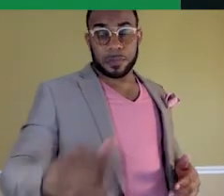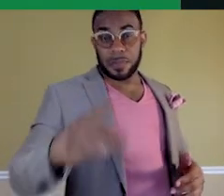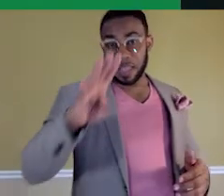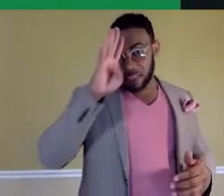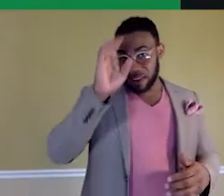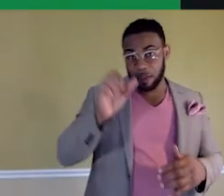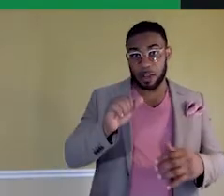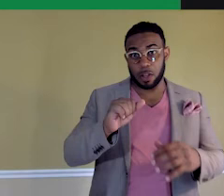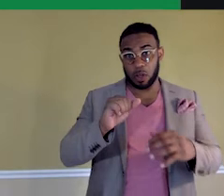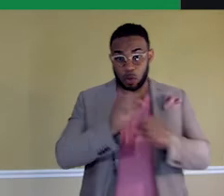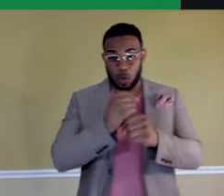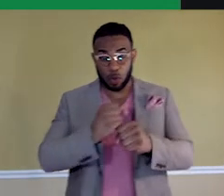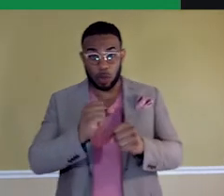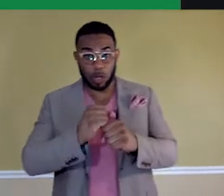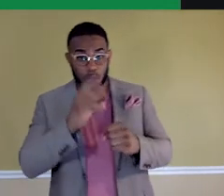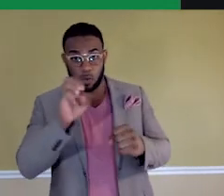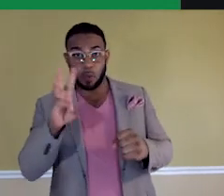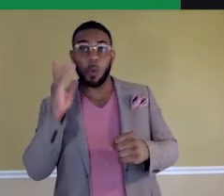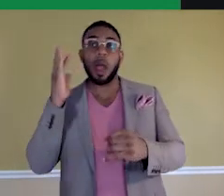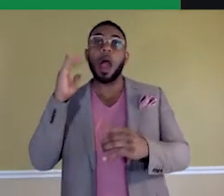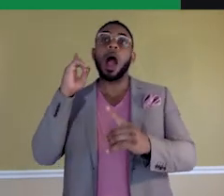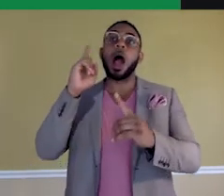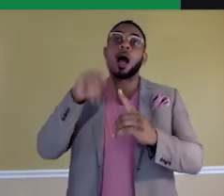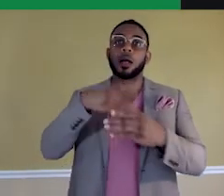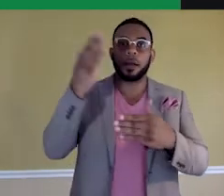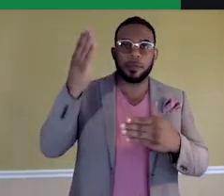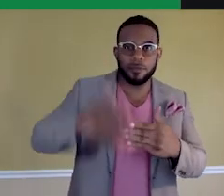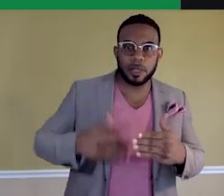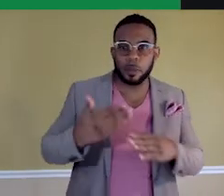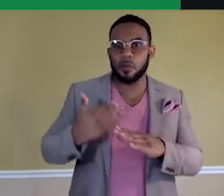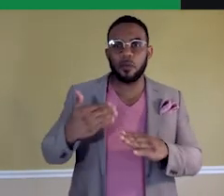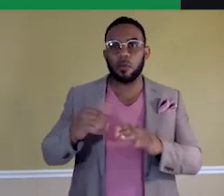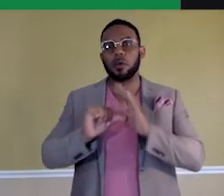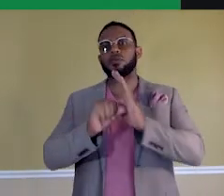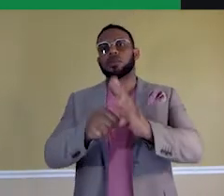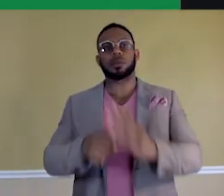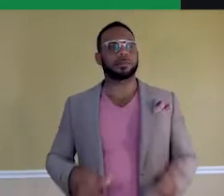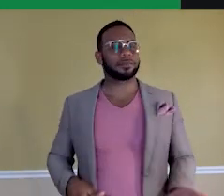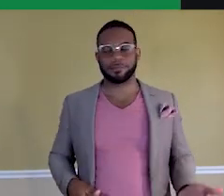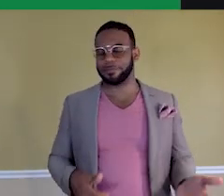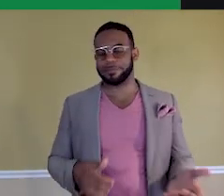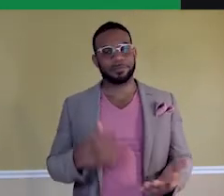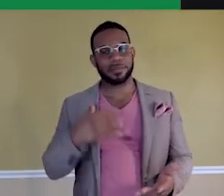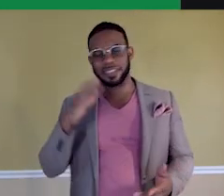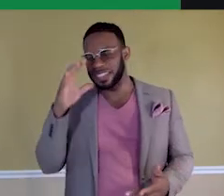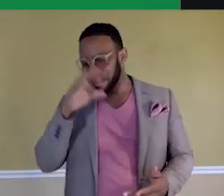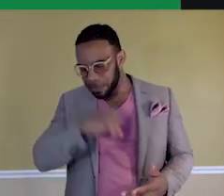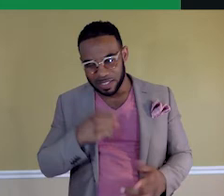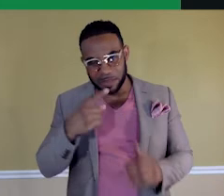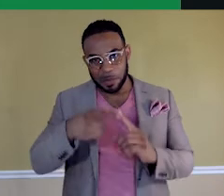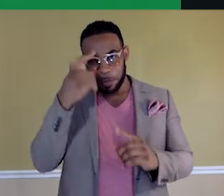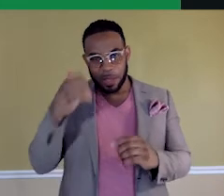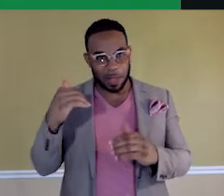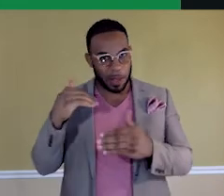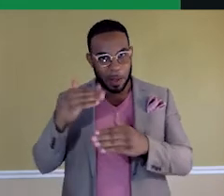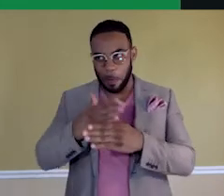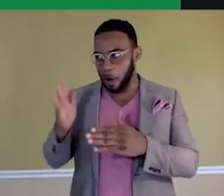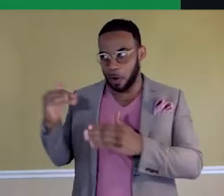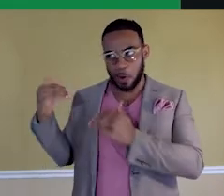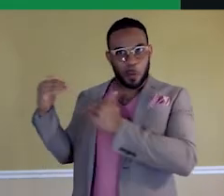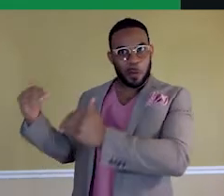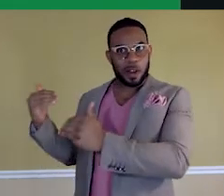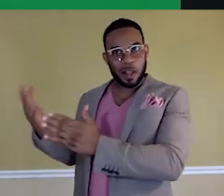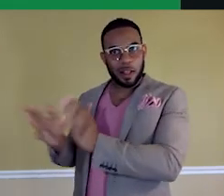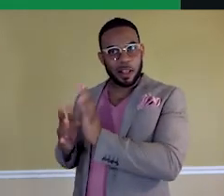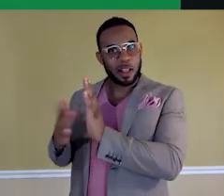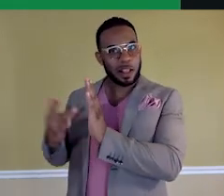developing a software. He waited until he had finished before pushing it. But that was a mistake he made because his partner went ahead and